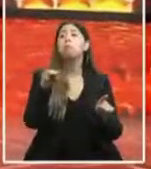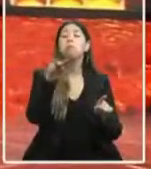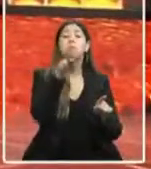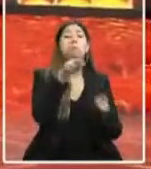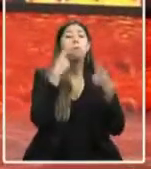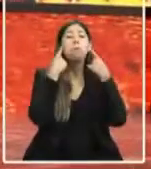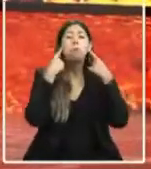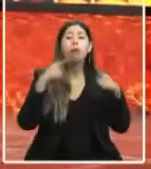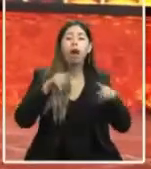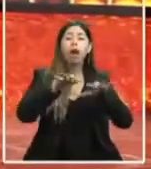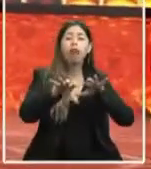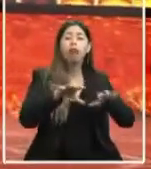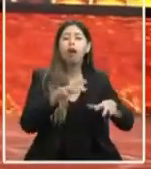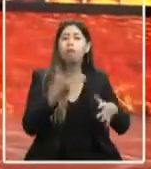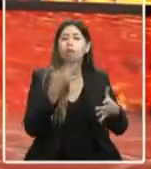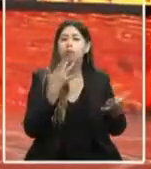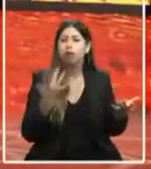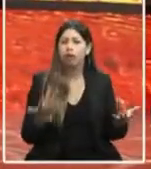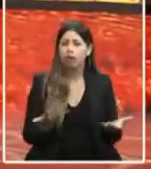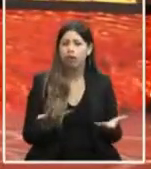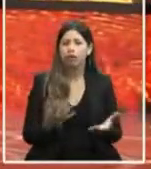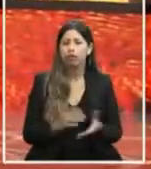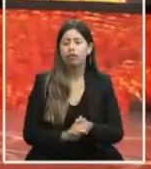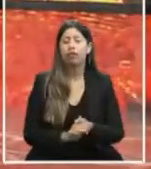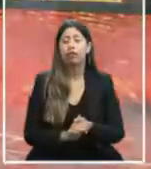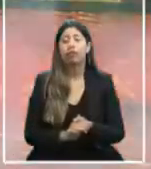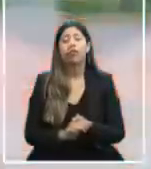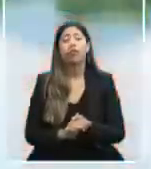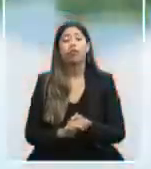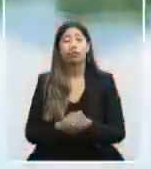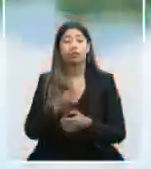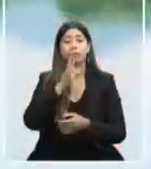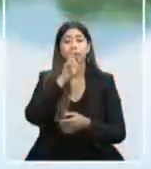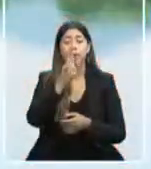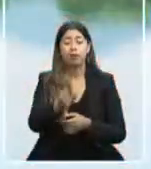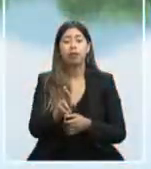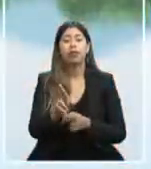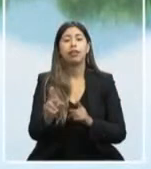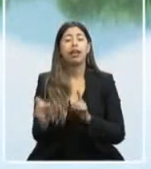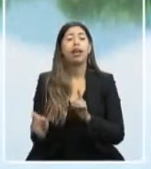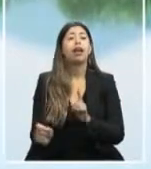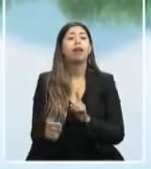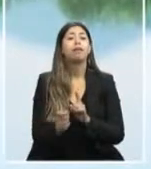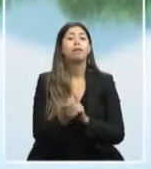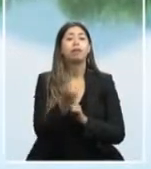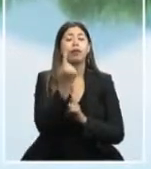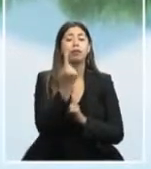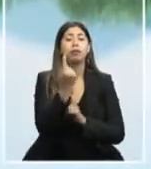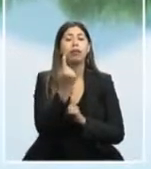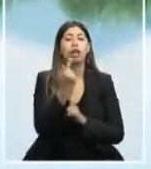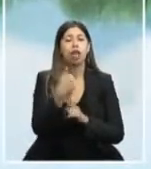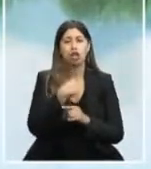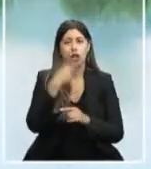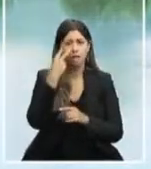Well, firstly, it just because we see a forest doesn't mean that we understand what it's doing for us, what the benefits